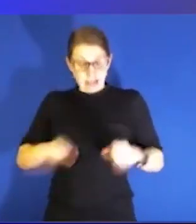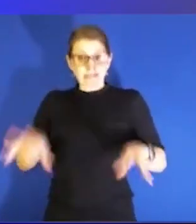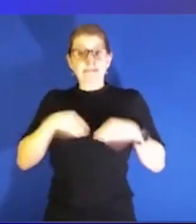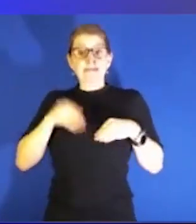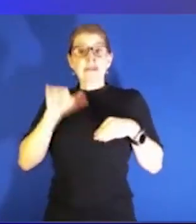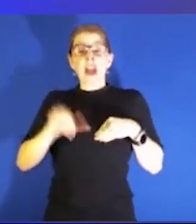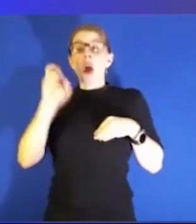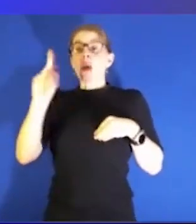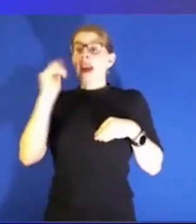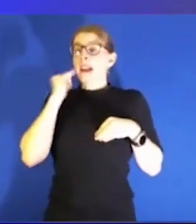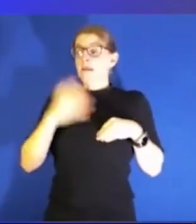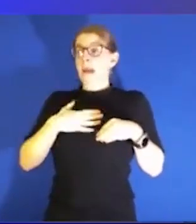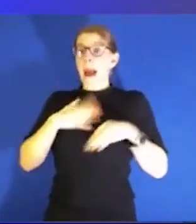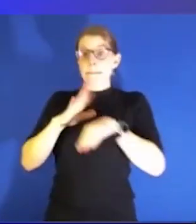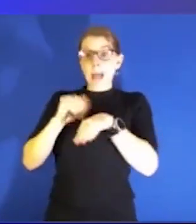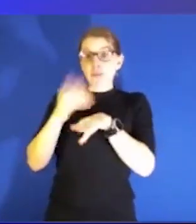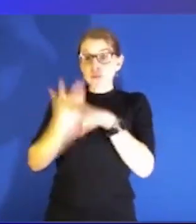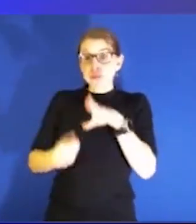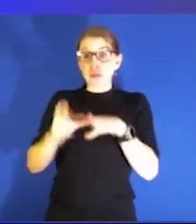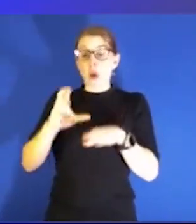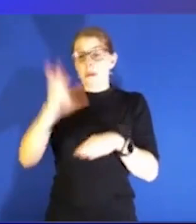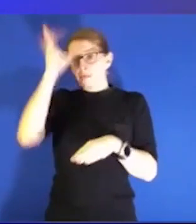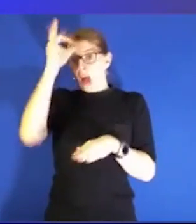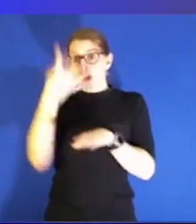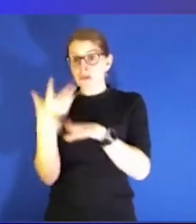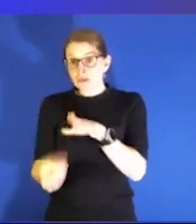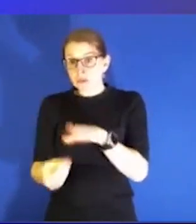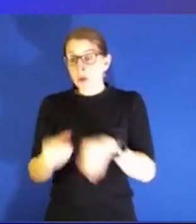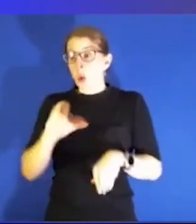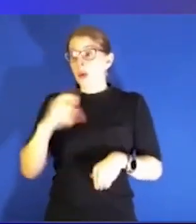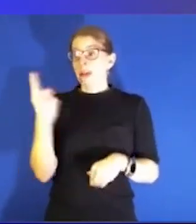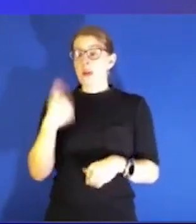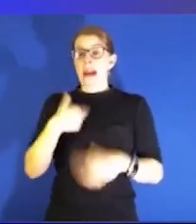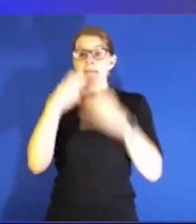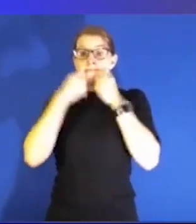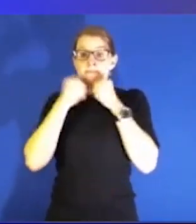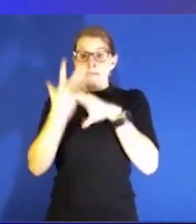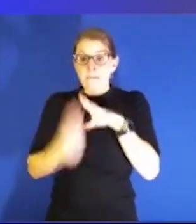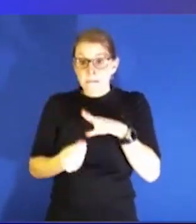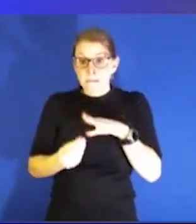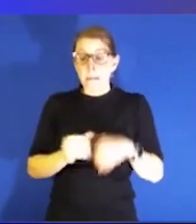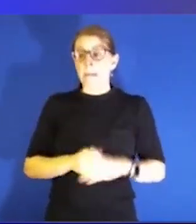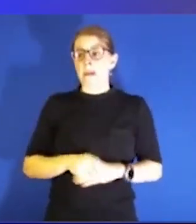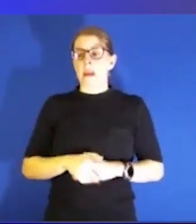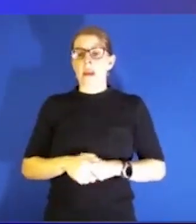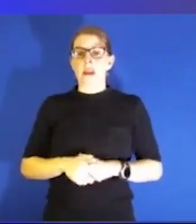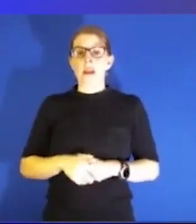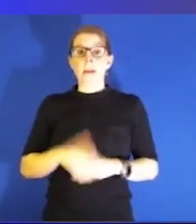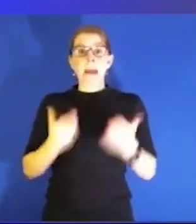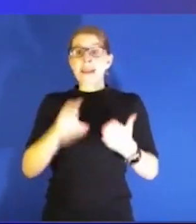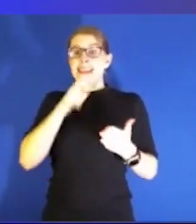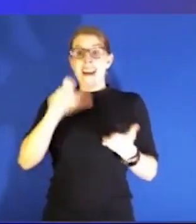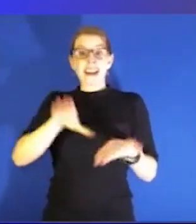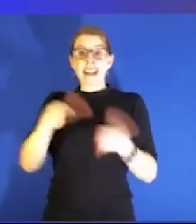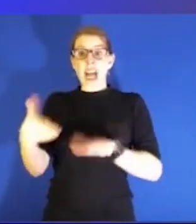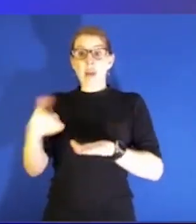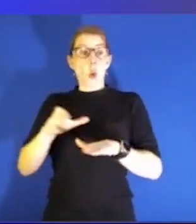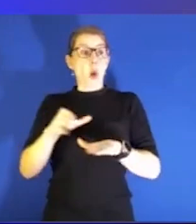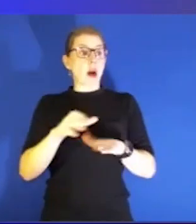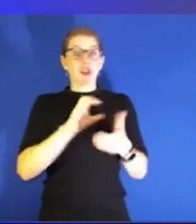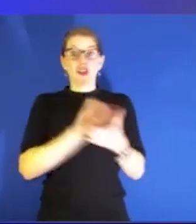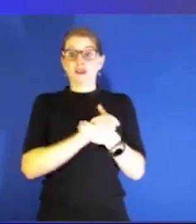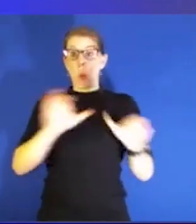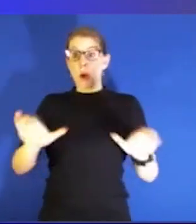has died or my father has died or somebody else that I care about has died, or even if it's not that a death, if it's like you're saying a loss of divorce or your best friend